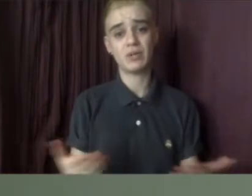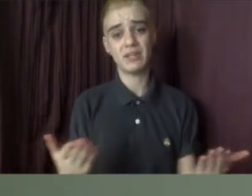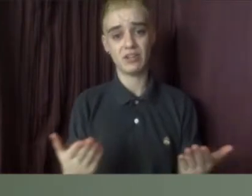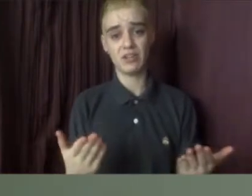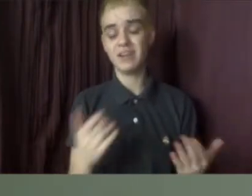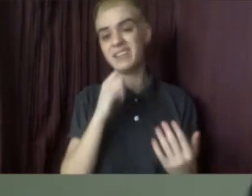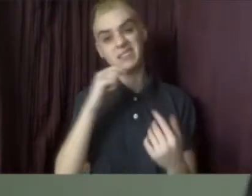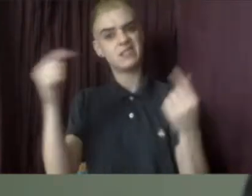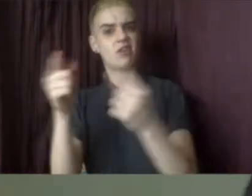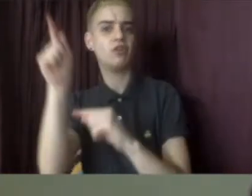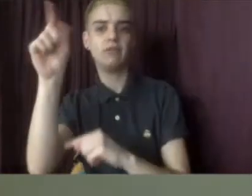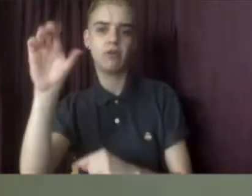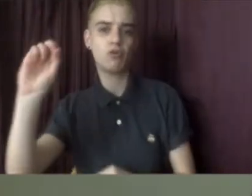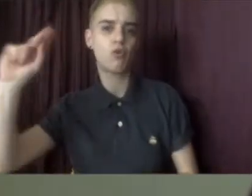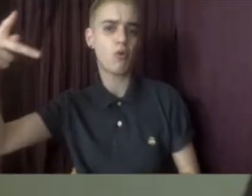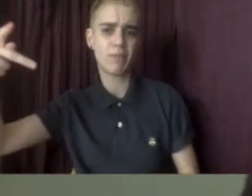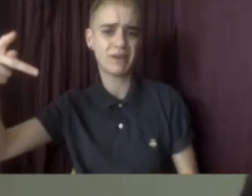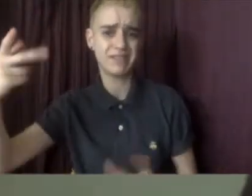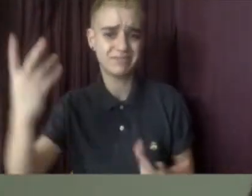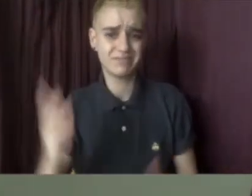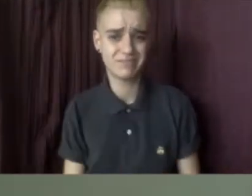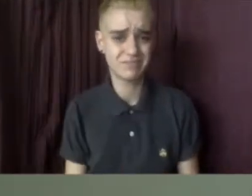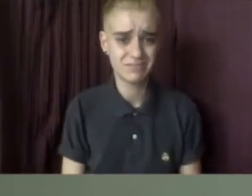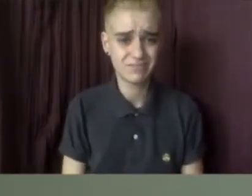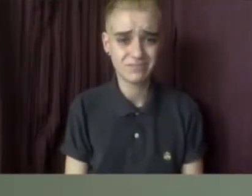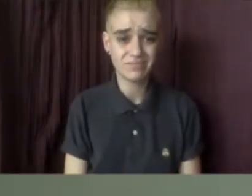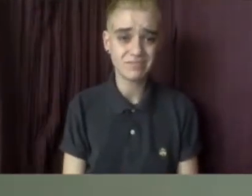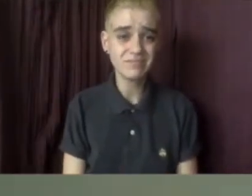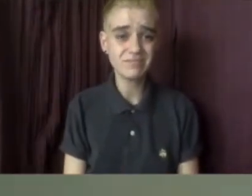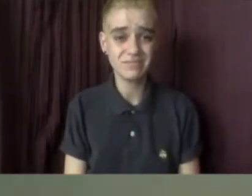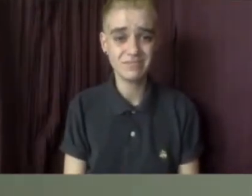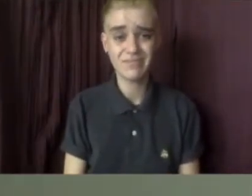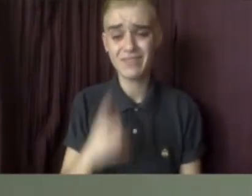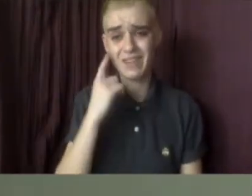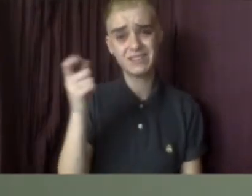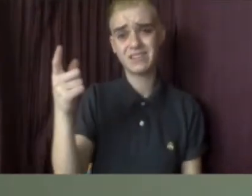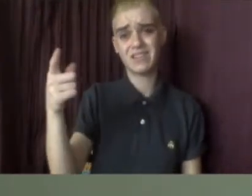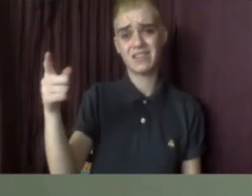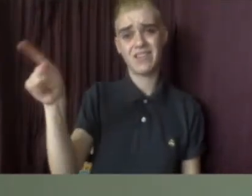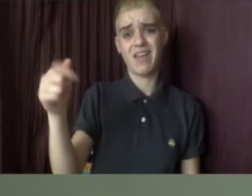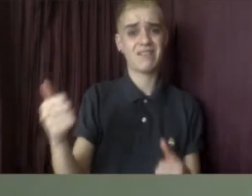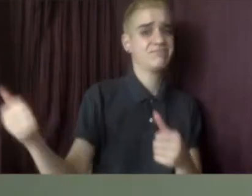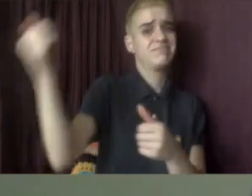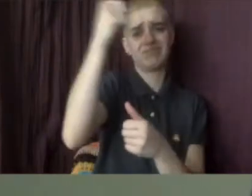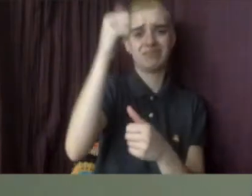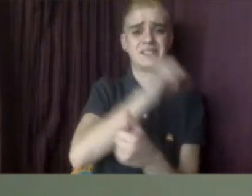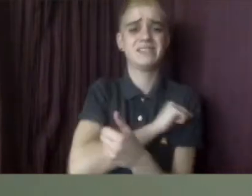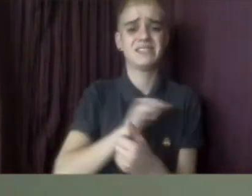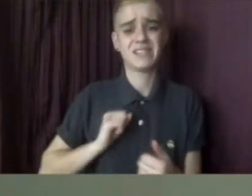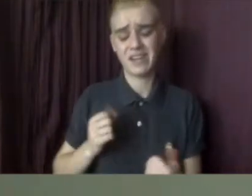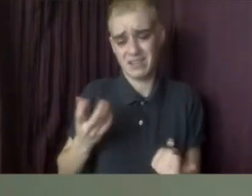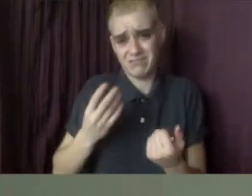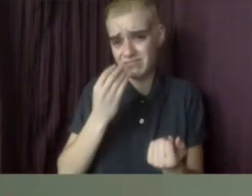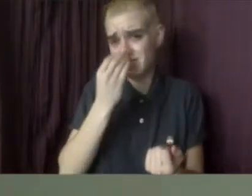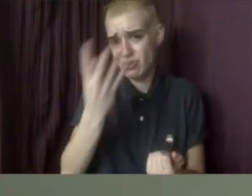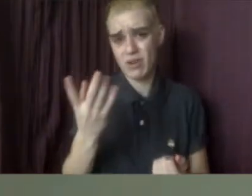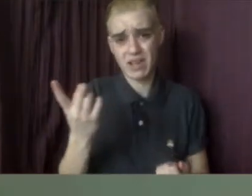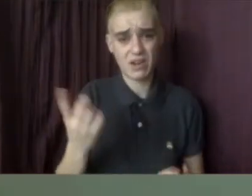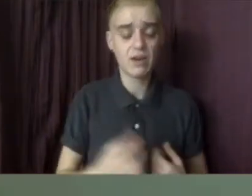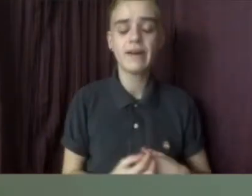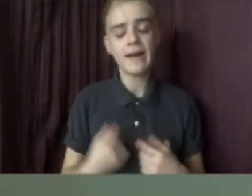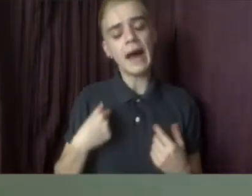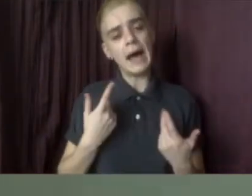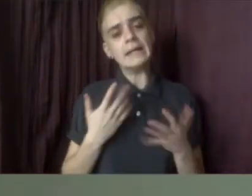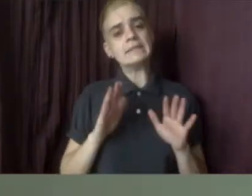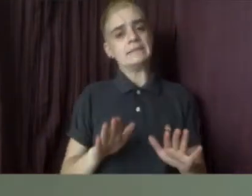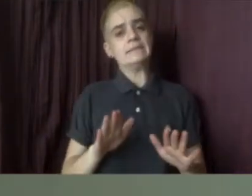to these corporations and strongly urge them to get involved, and to get involved much sooner, and to really call. I mean, the real